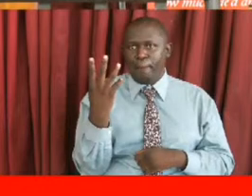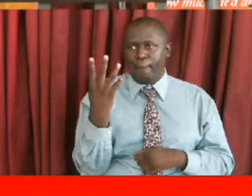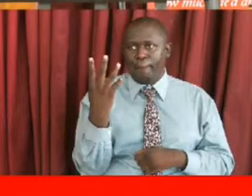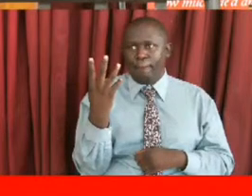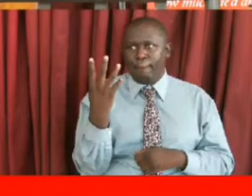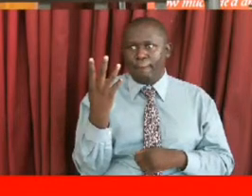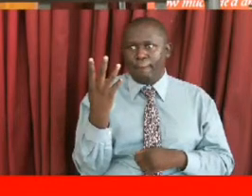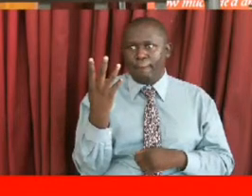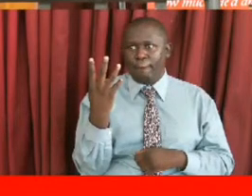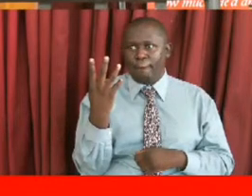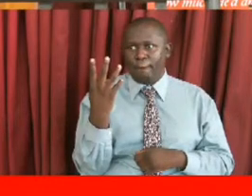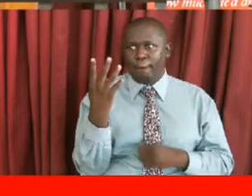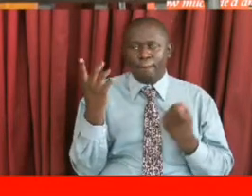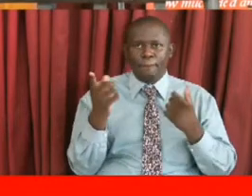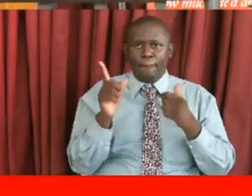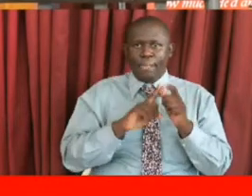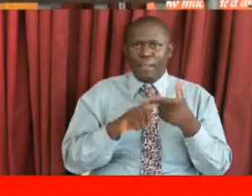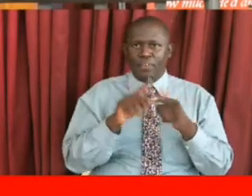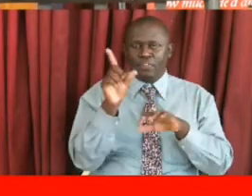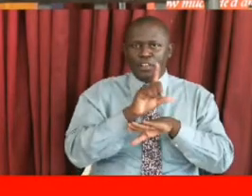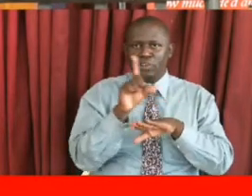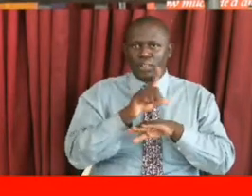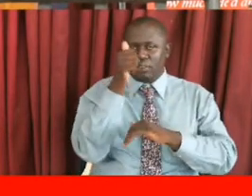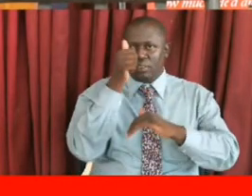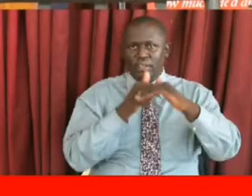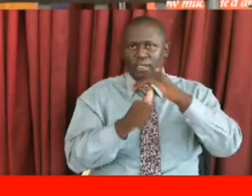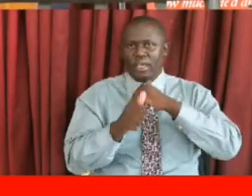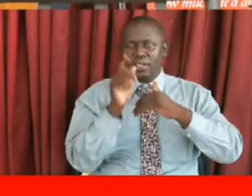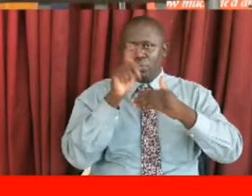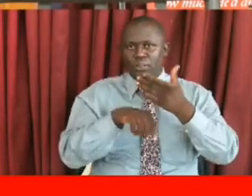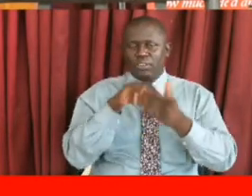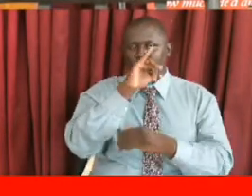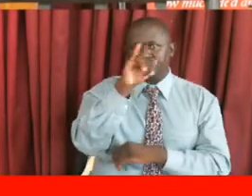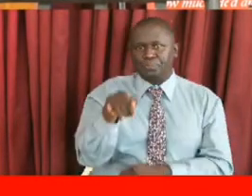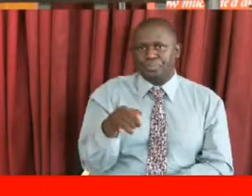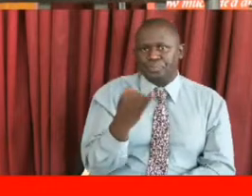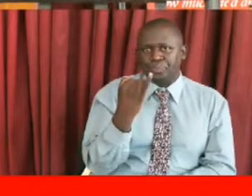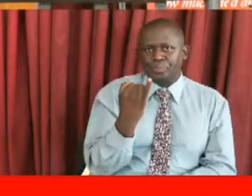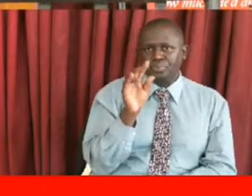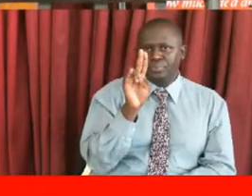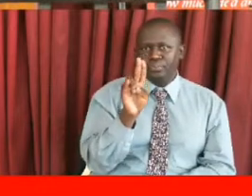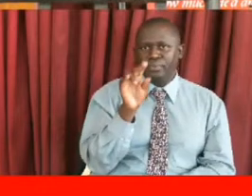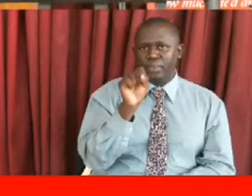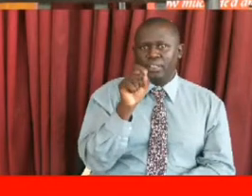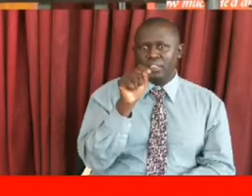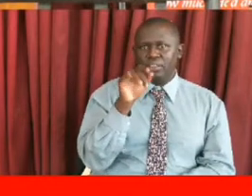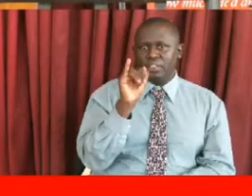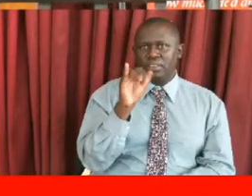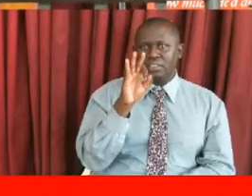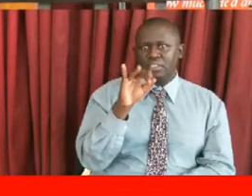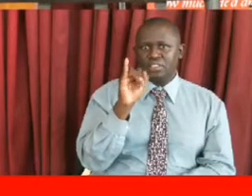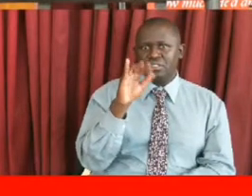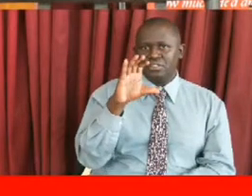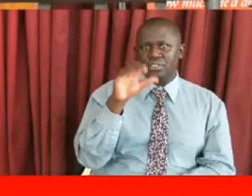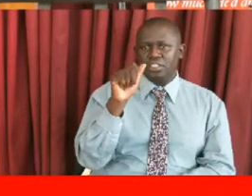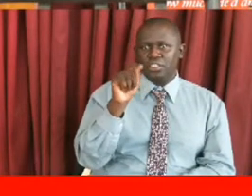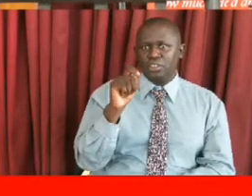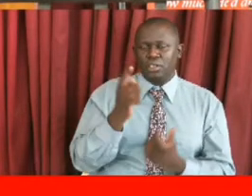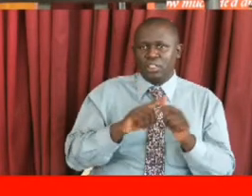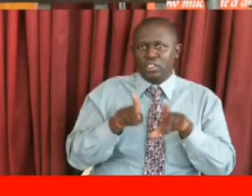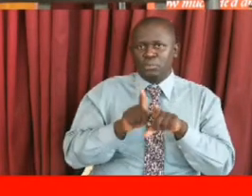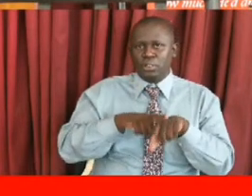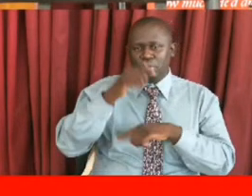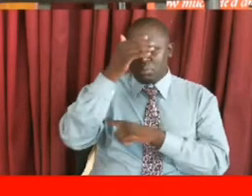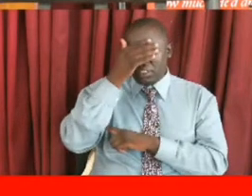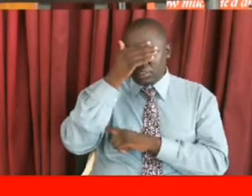amen the Lutheran under justification the feet raised like that Wesley under sanctification the Pentecostals under the arms the